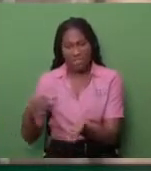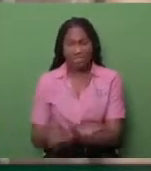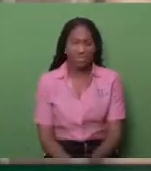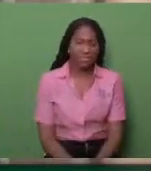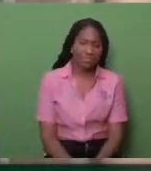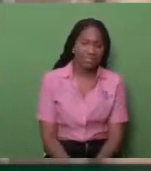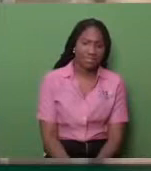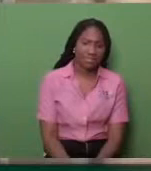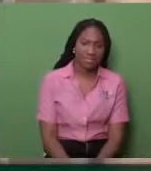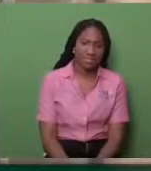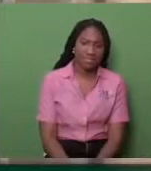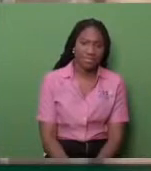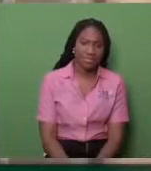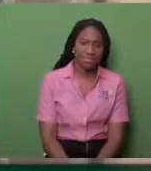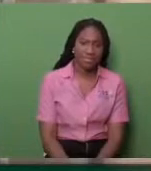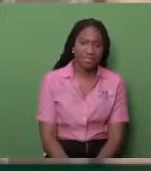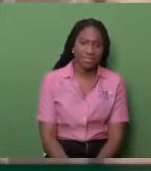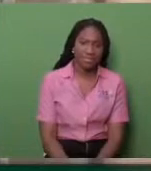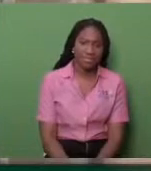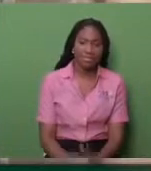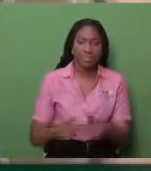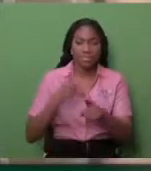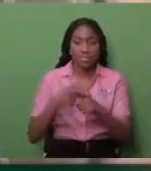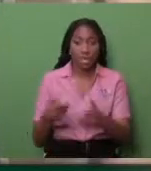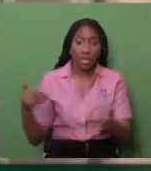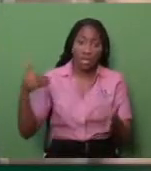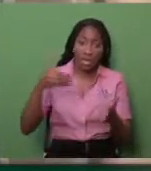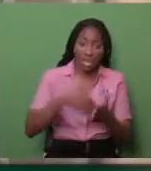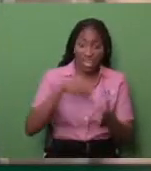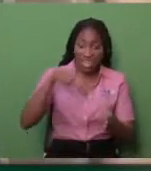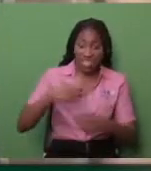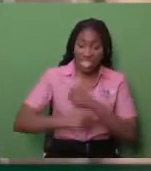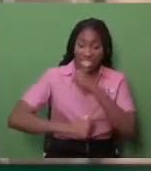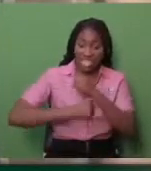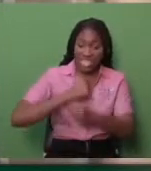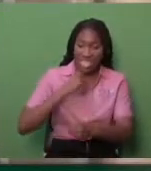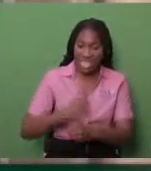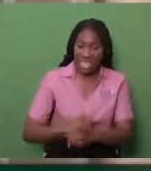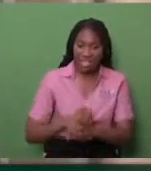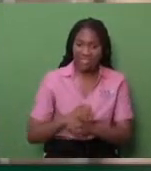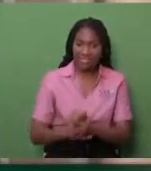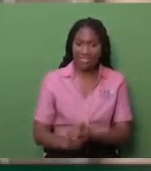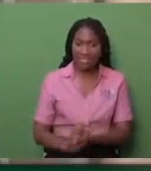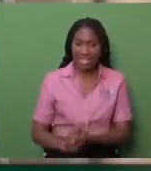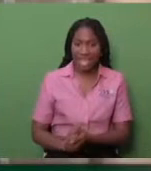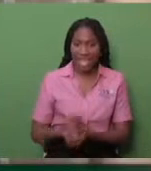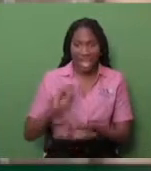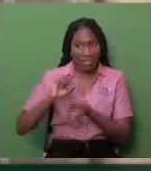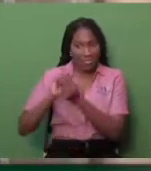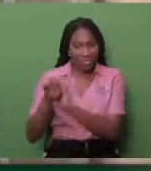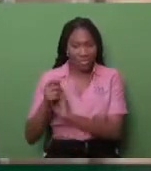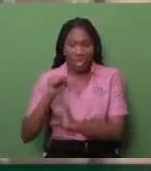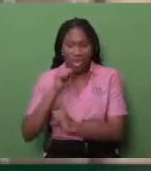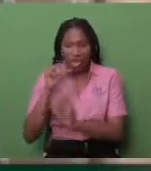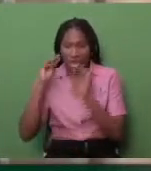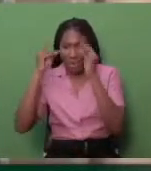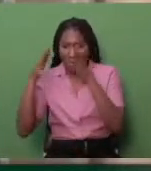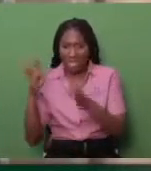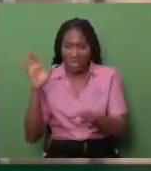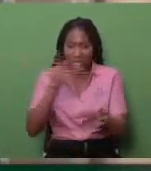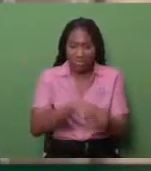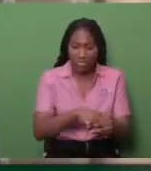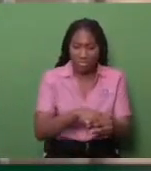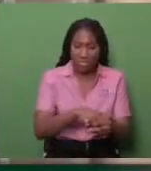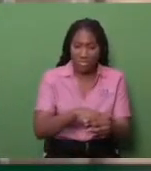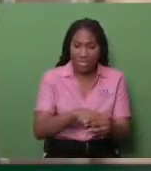They have returned this year, and instead of inserting a minister into the process via the order, someone